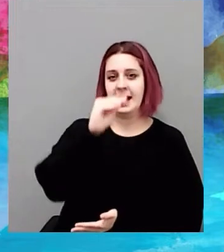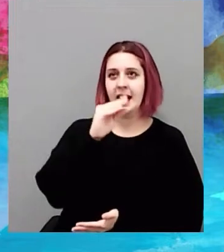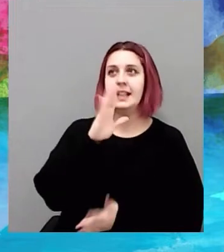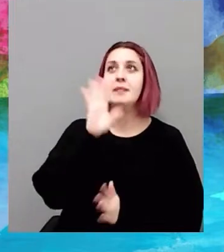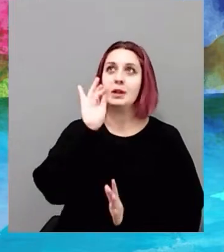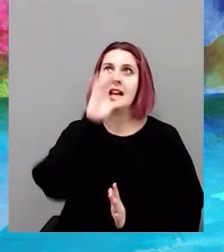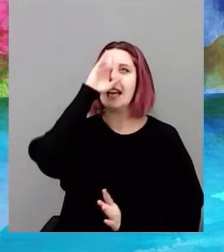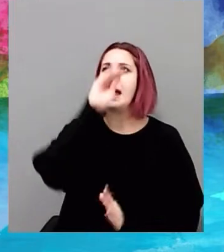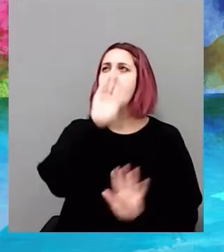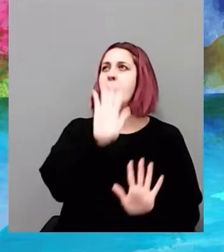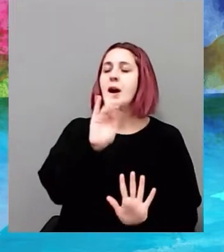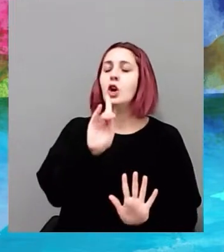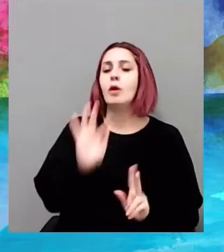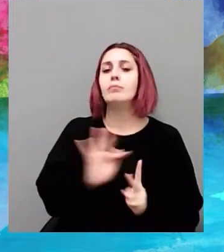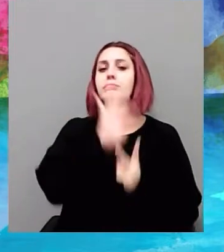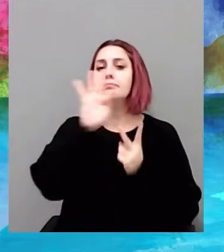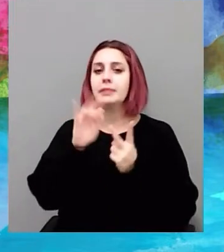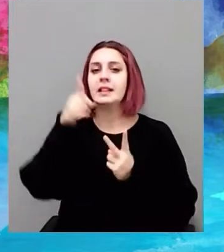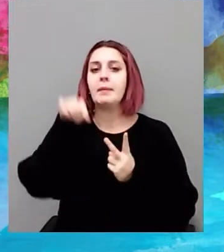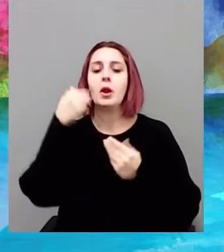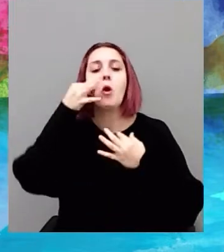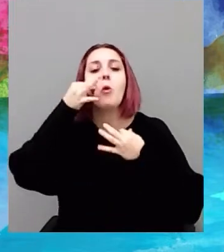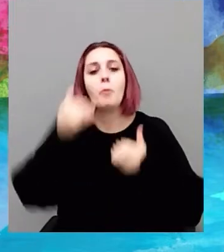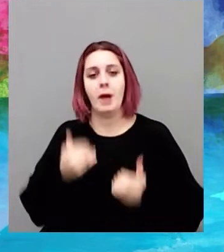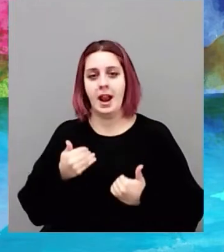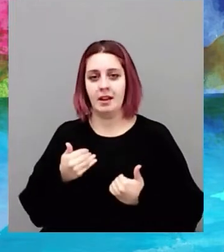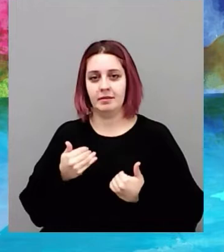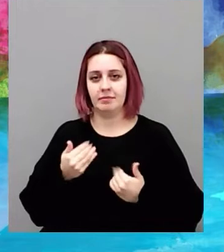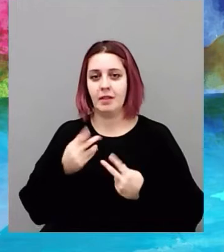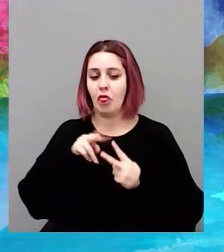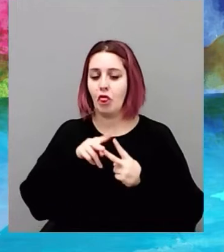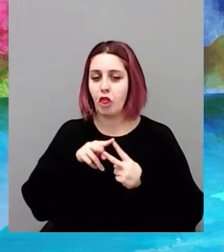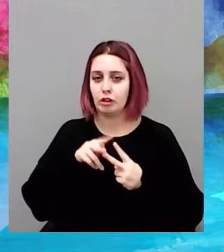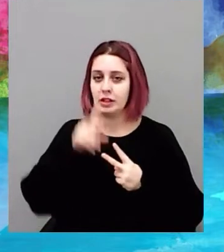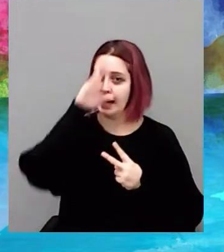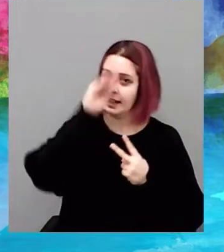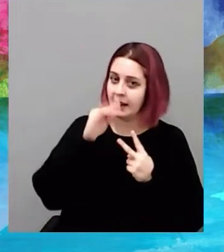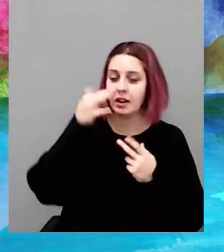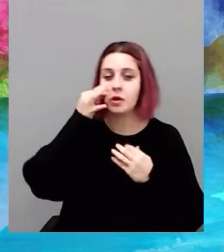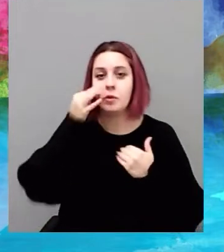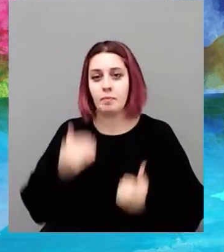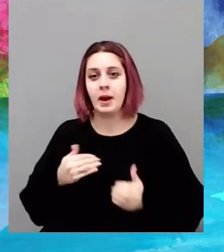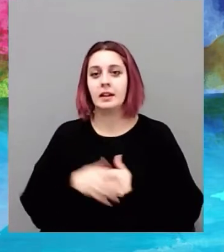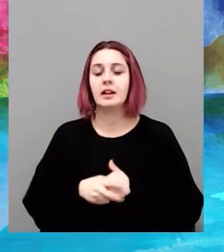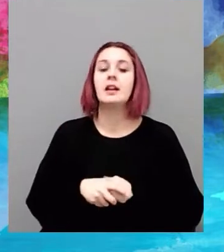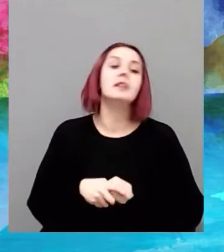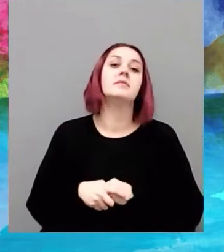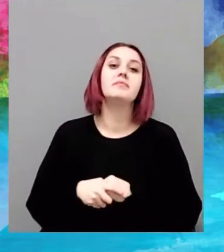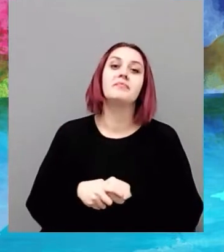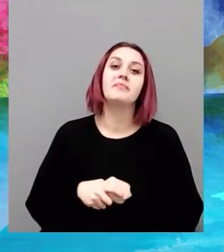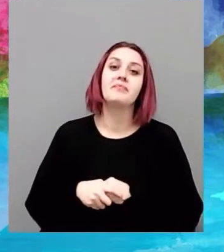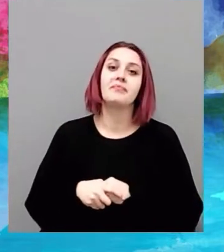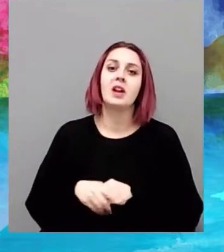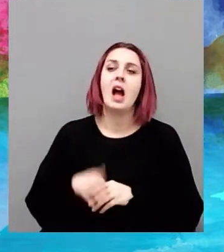as Stefan said earlier, today smart city is often viewed as the addition of technologies, and we